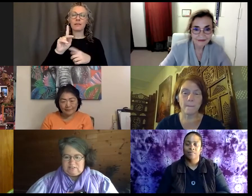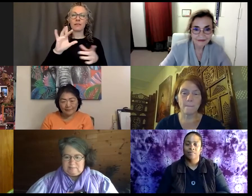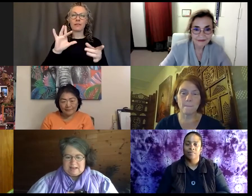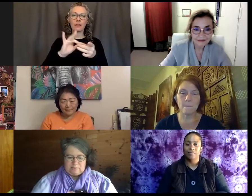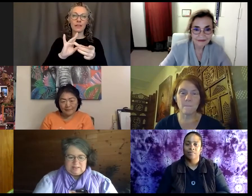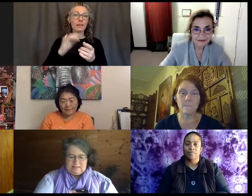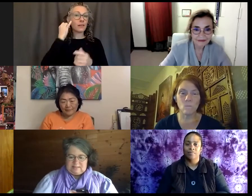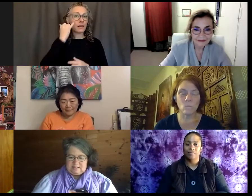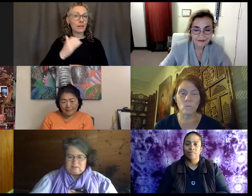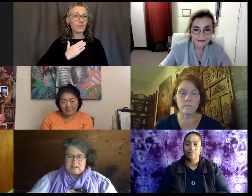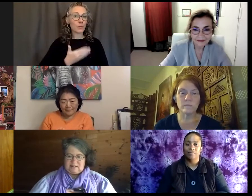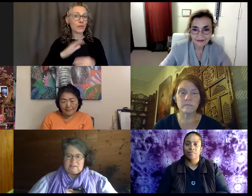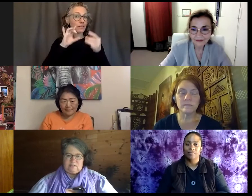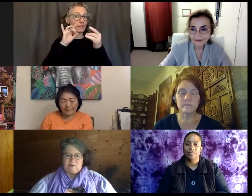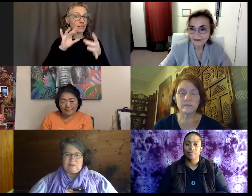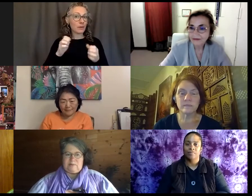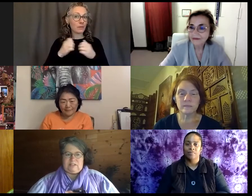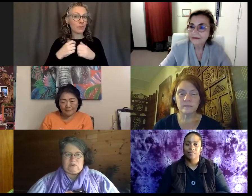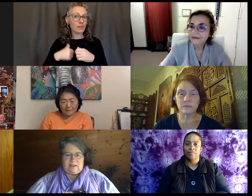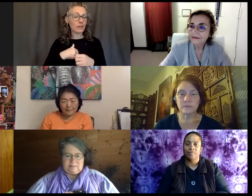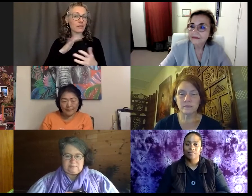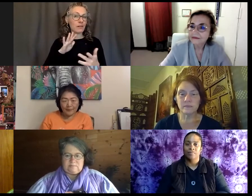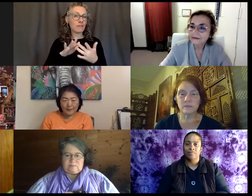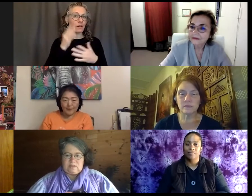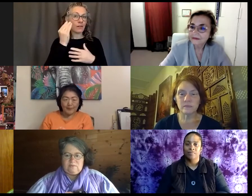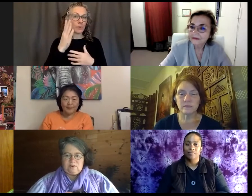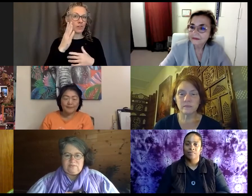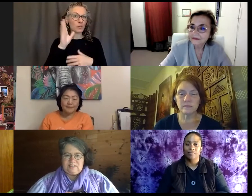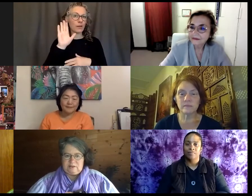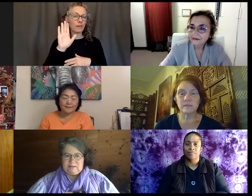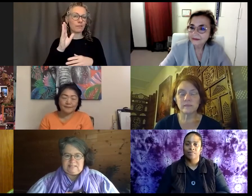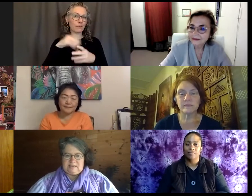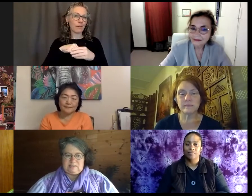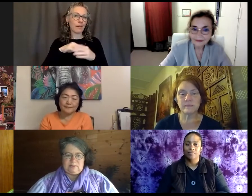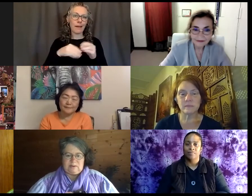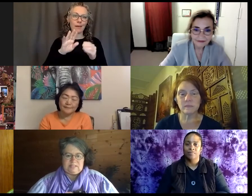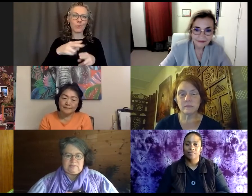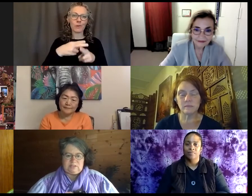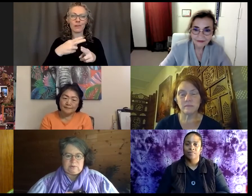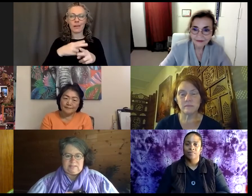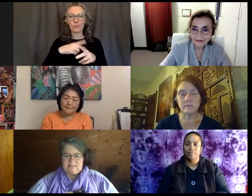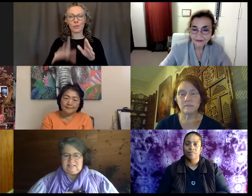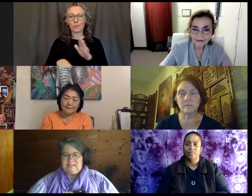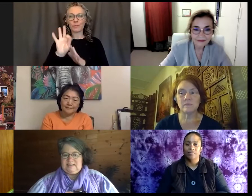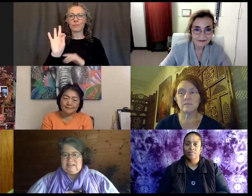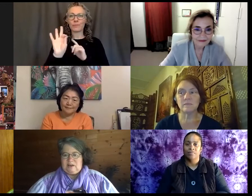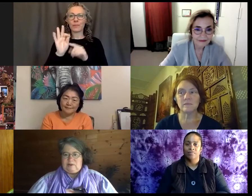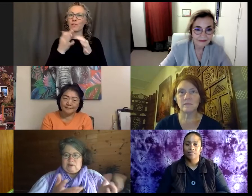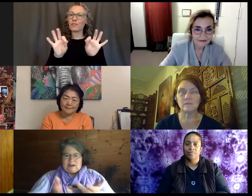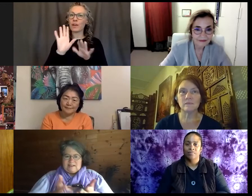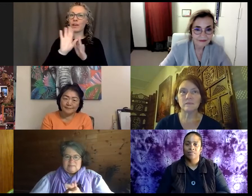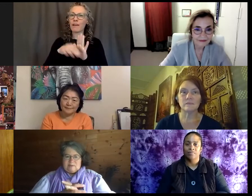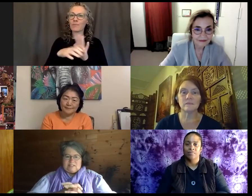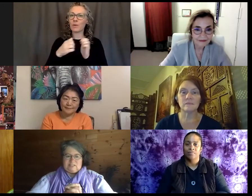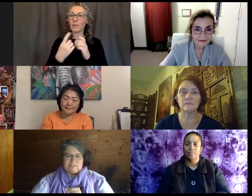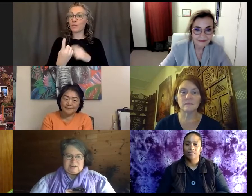share your feedback with us, your contact info will put you in a drawing for a free 30-minute session with one of us of your choice. We'll go